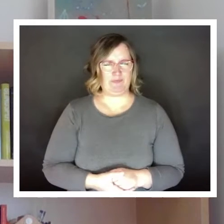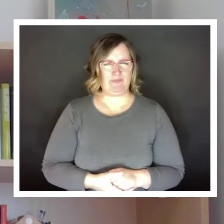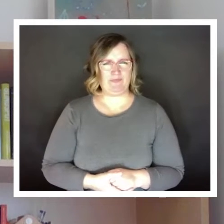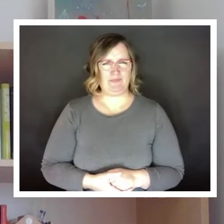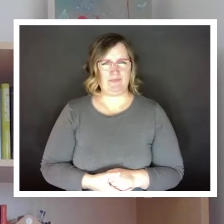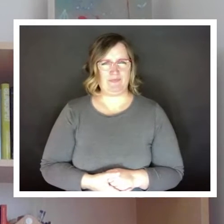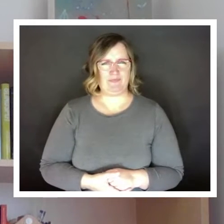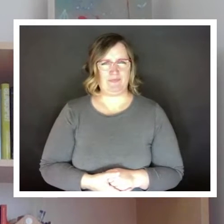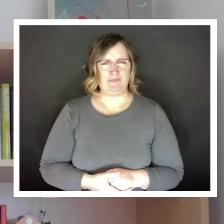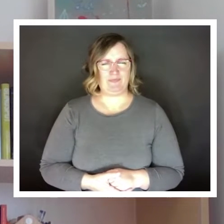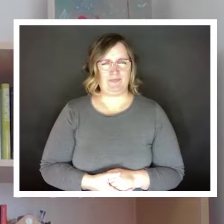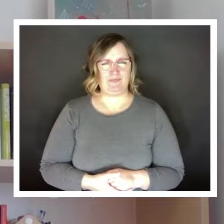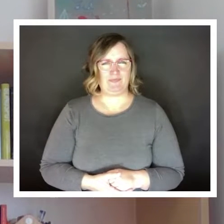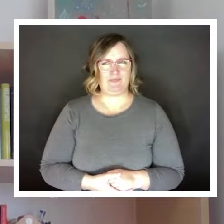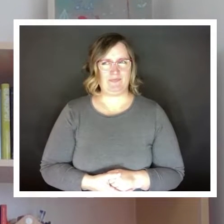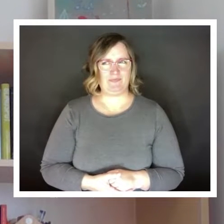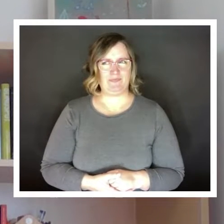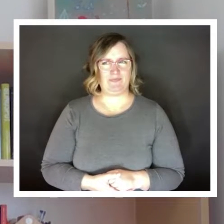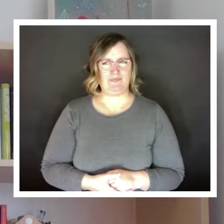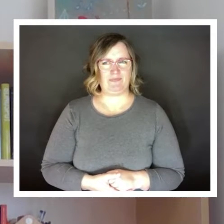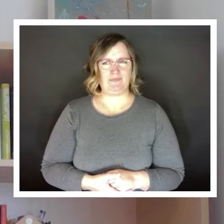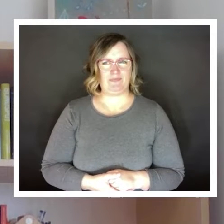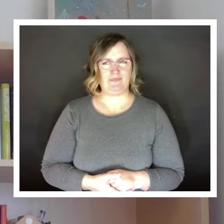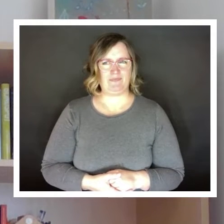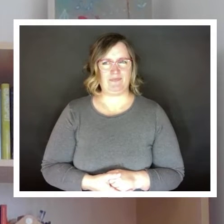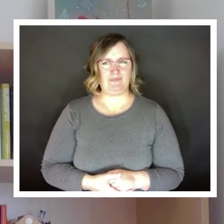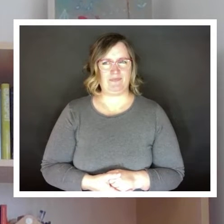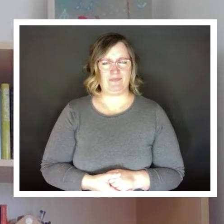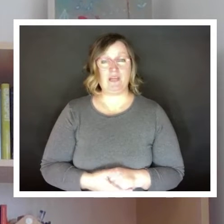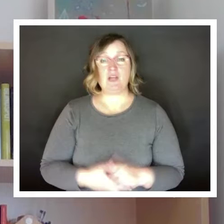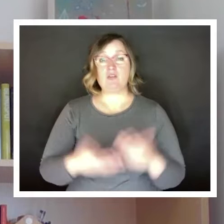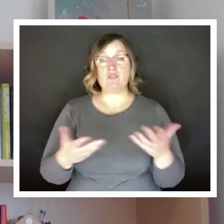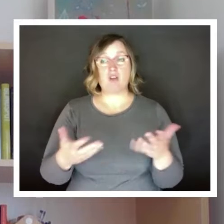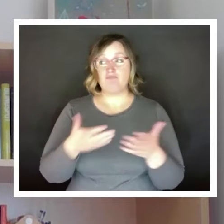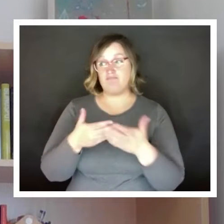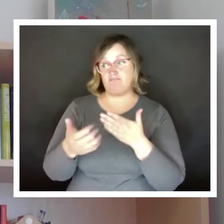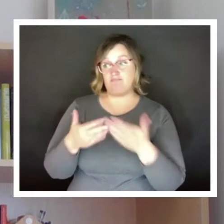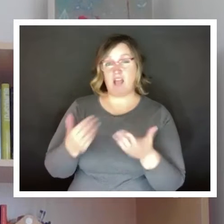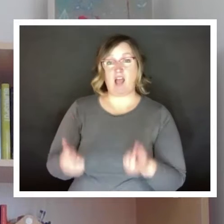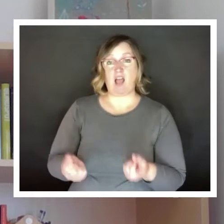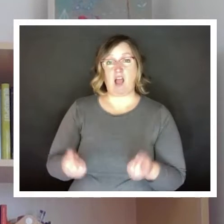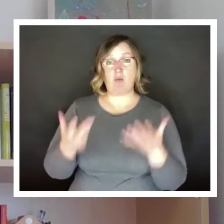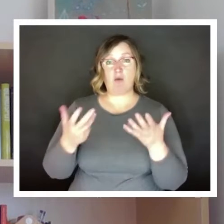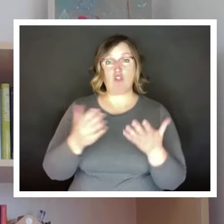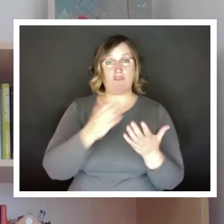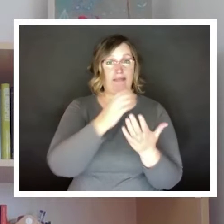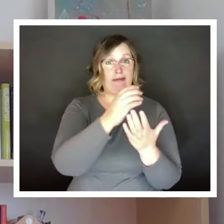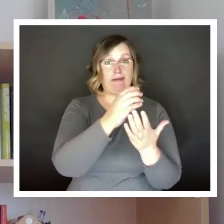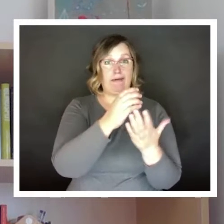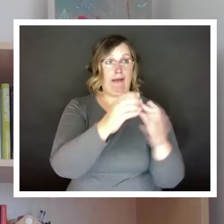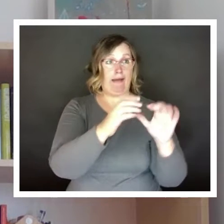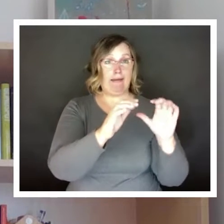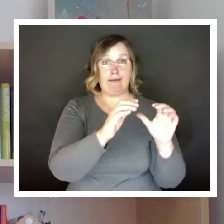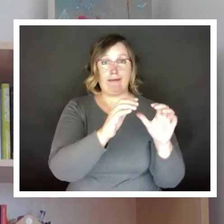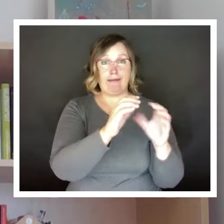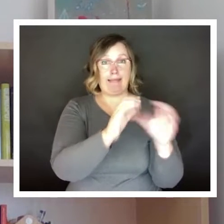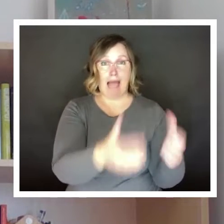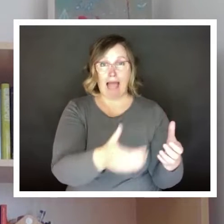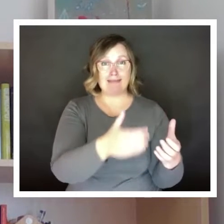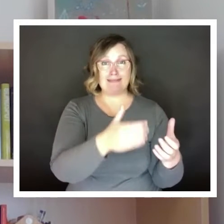So regardless of how much of the course content you recall years down the